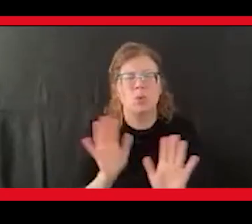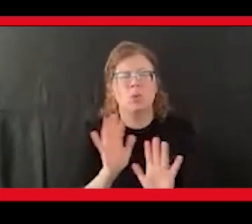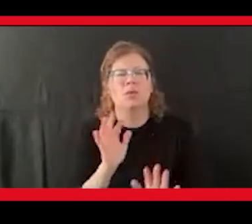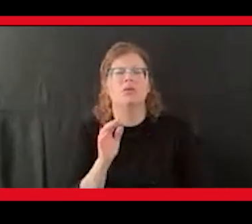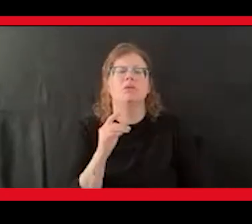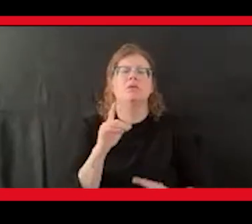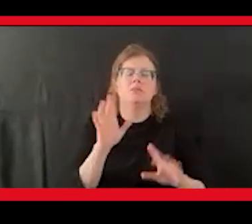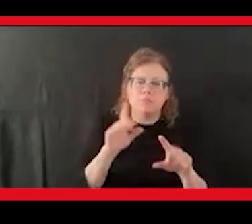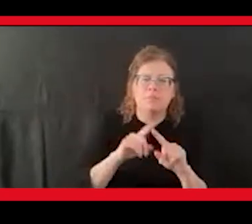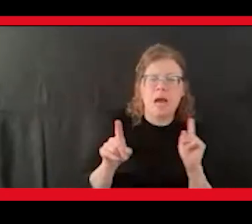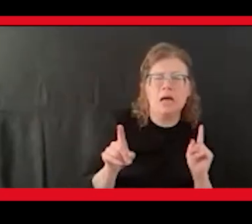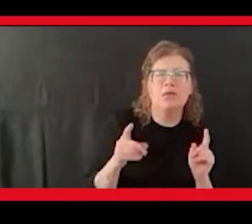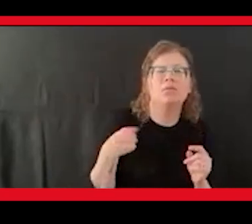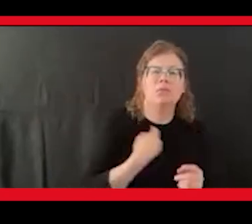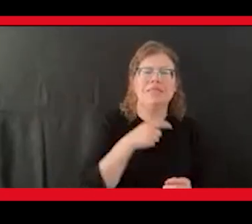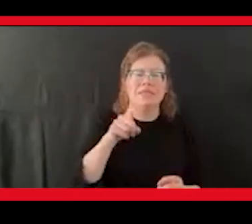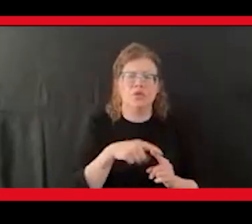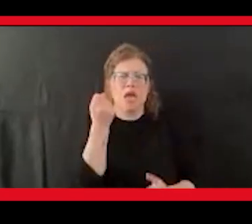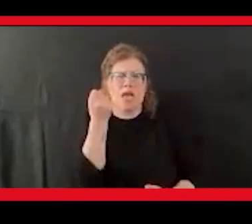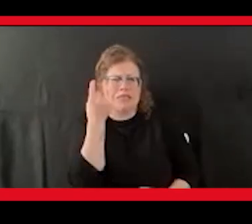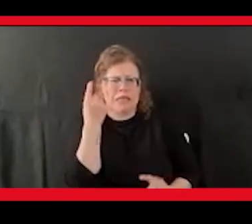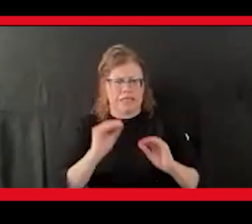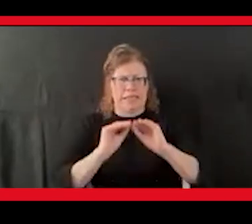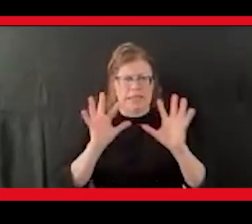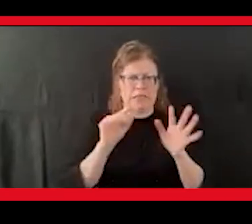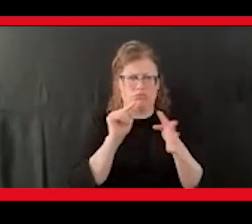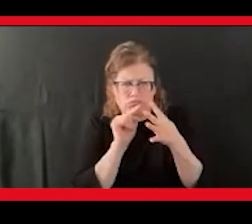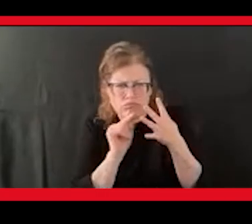the project would have been completed.